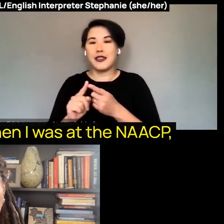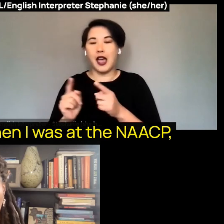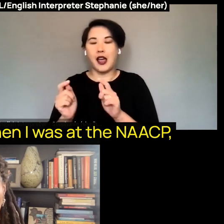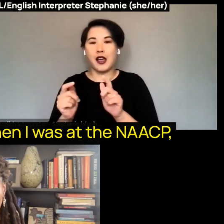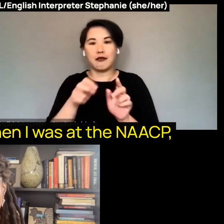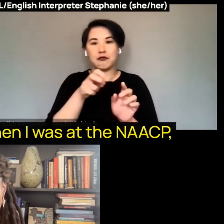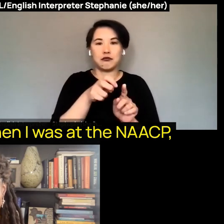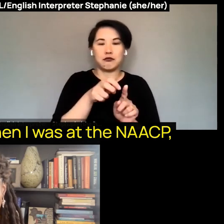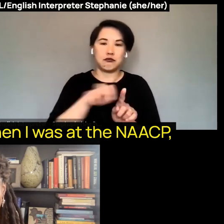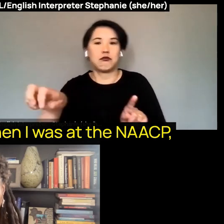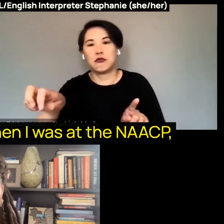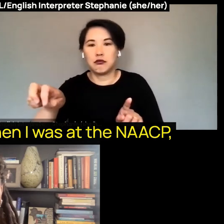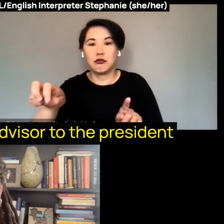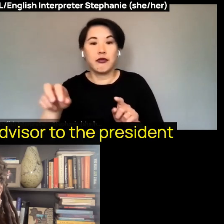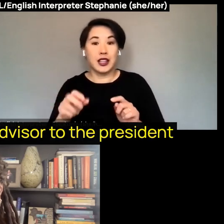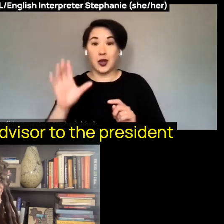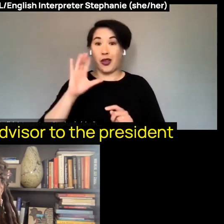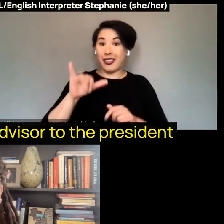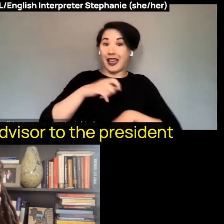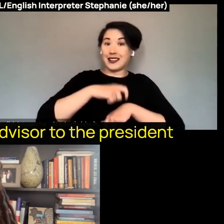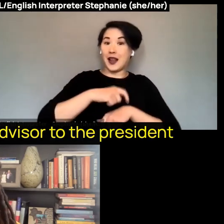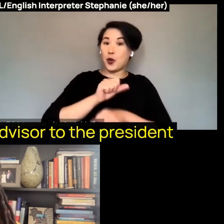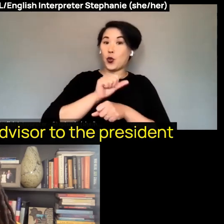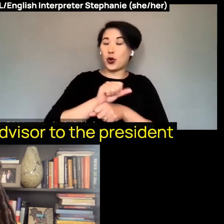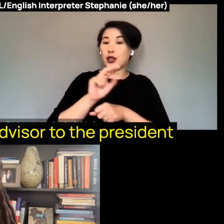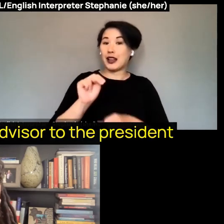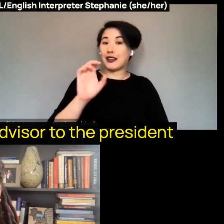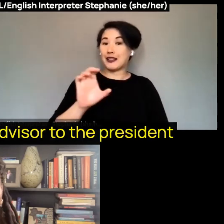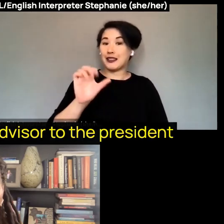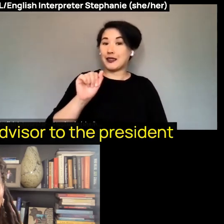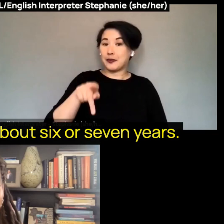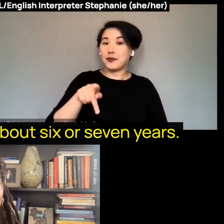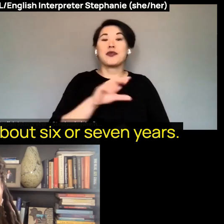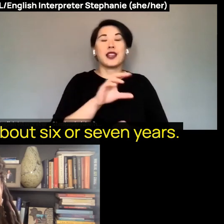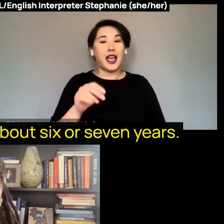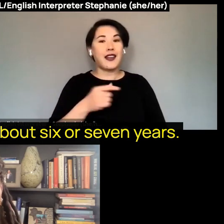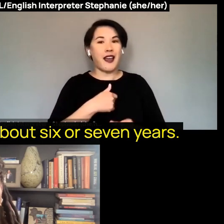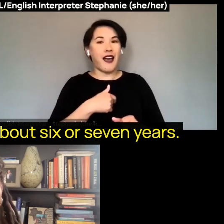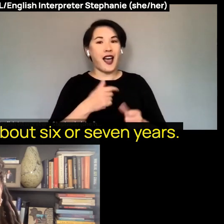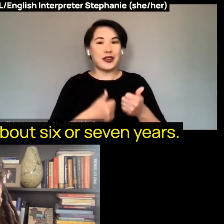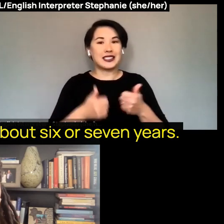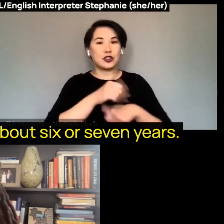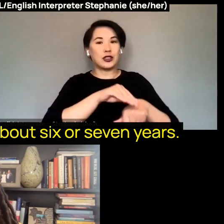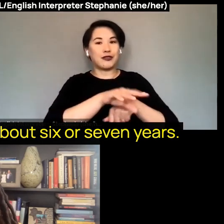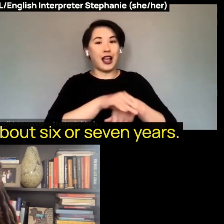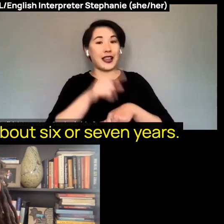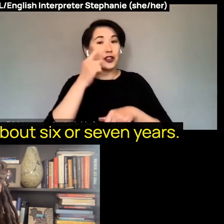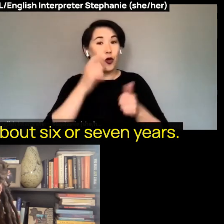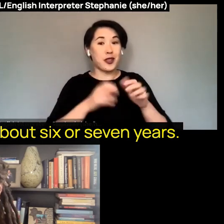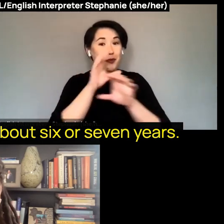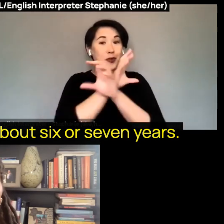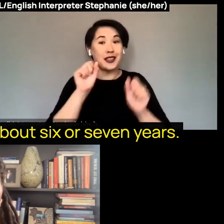at a time when I was at the NAACP, and I had been the senior advisor to the president of the NAACP for probably